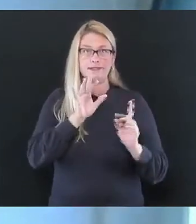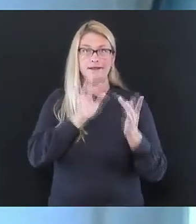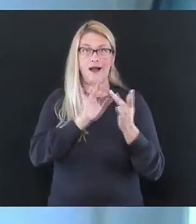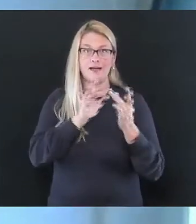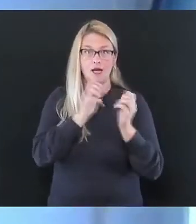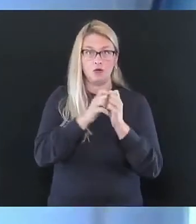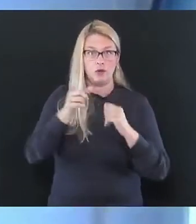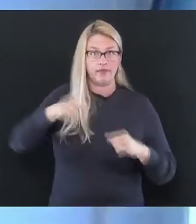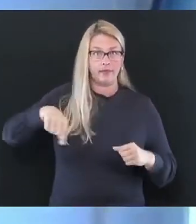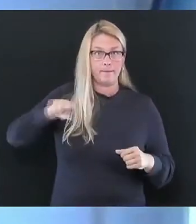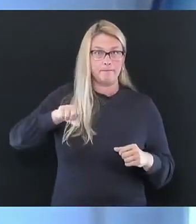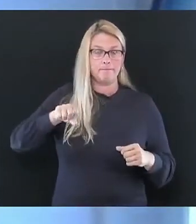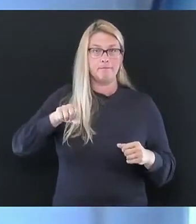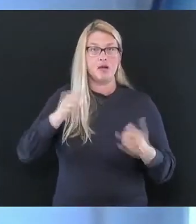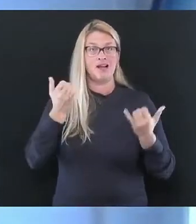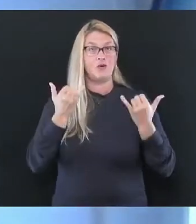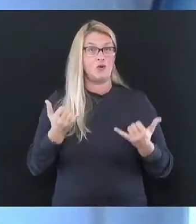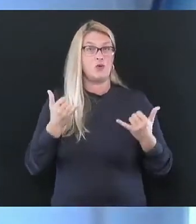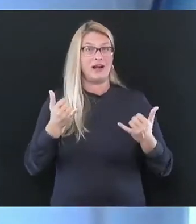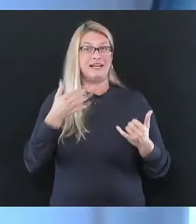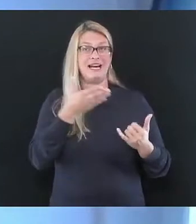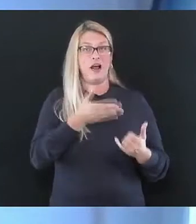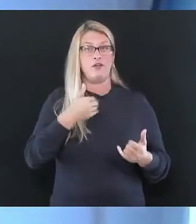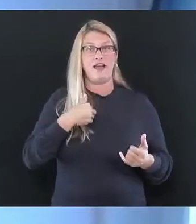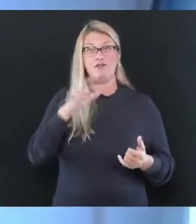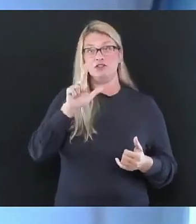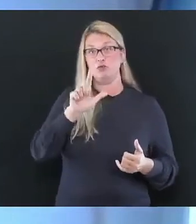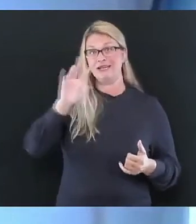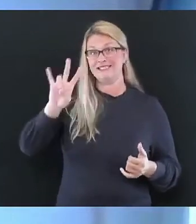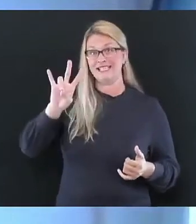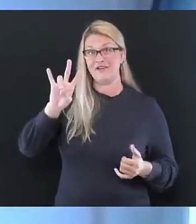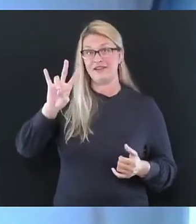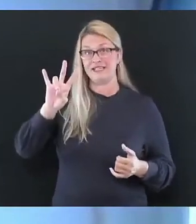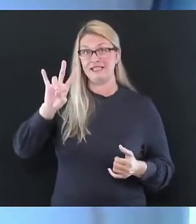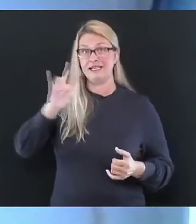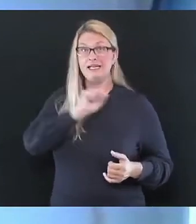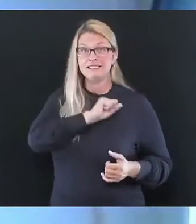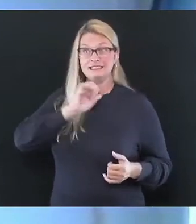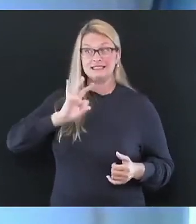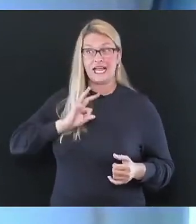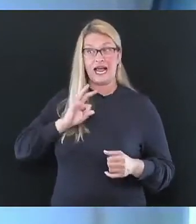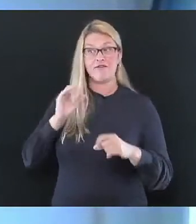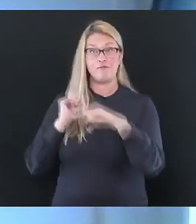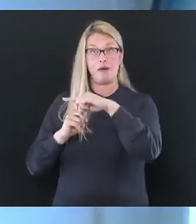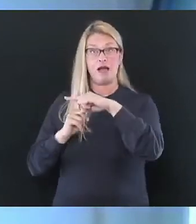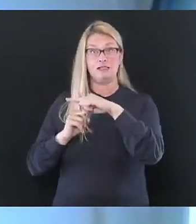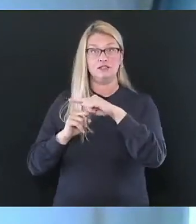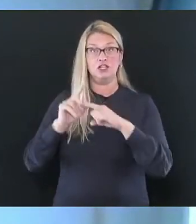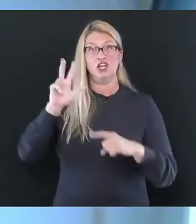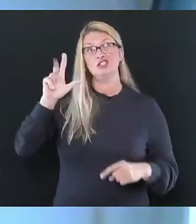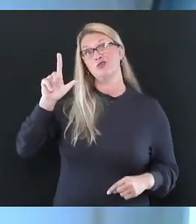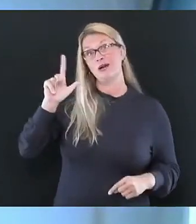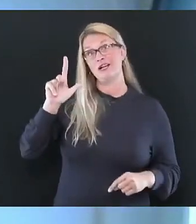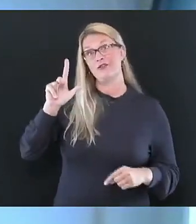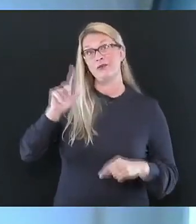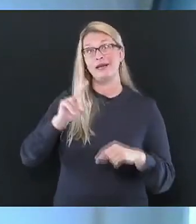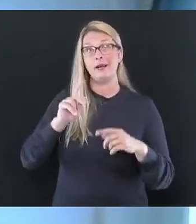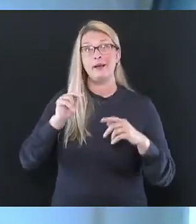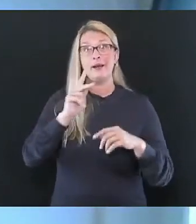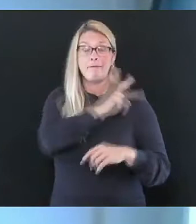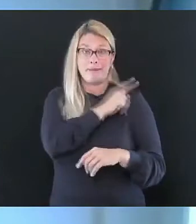now at Bateman, we have 27 staff who have tested positive and 22 patients who have tested